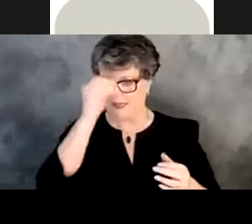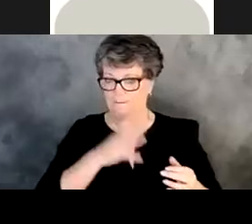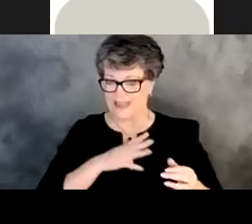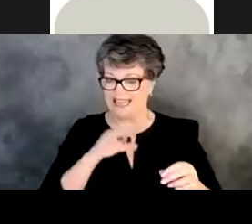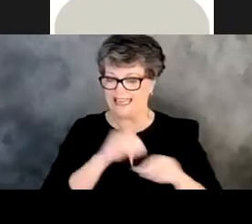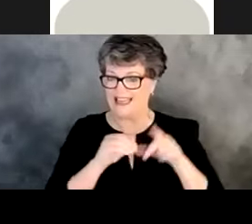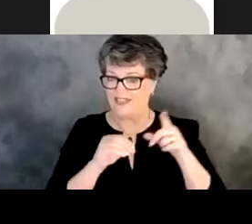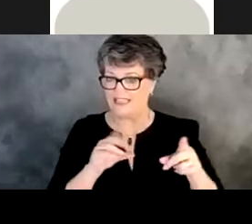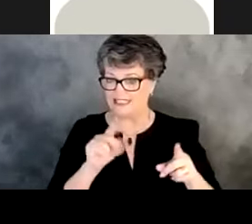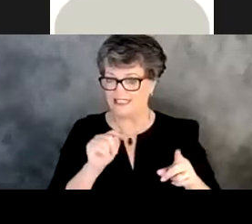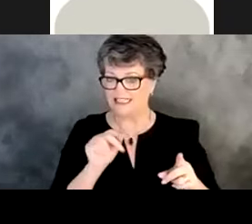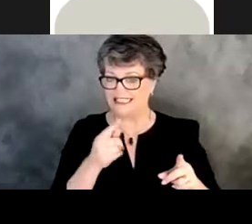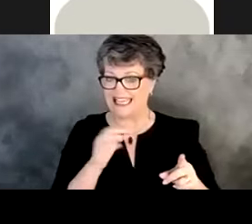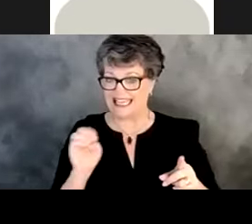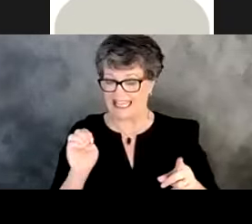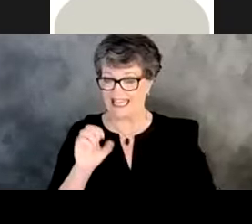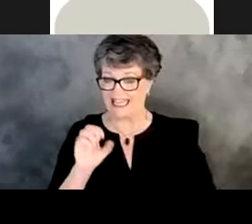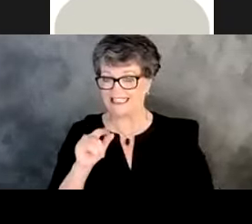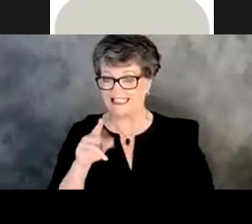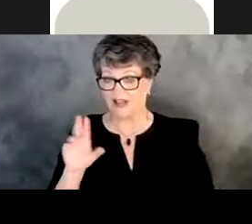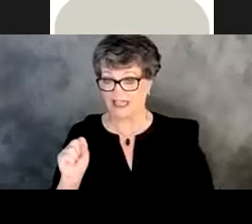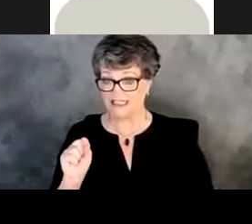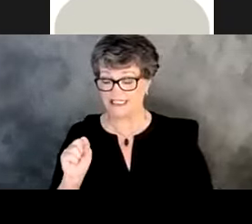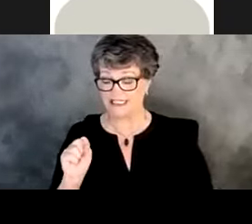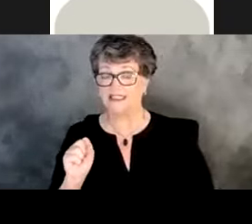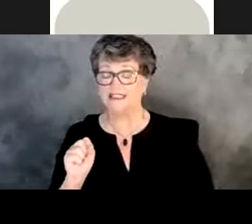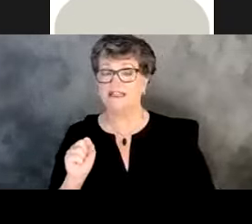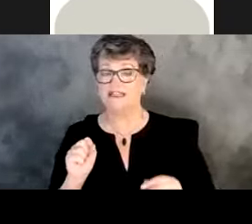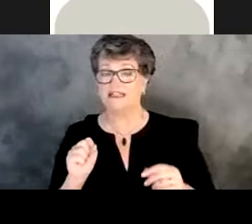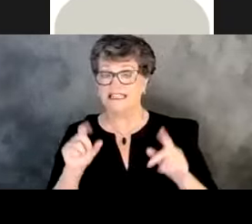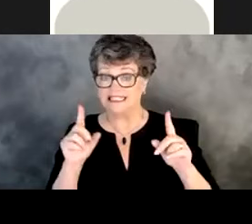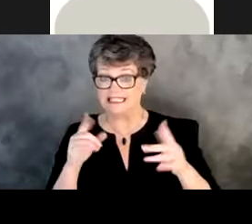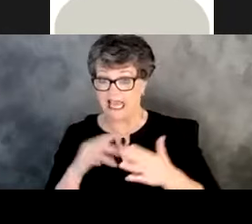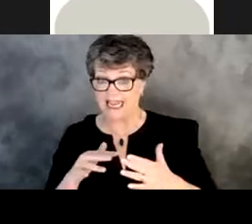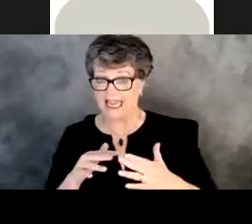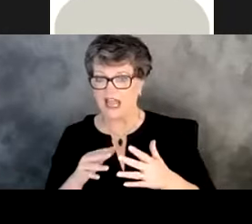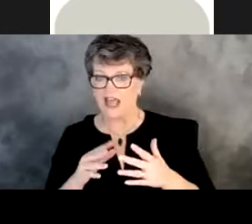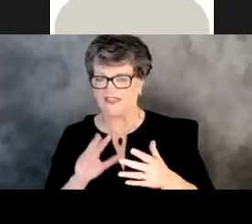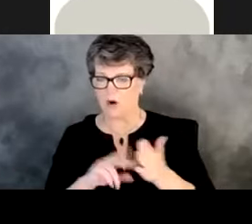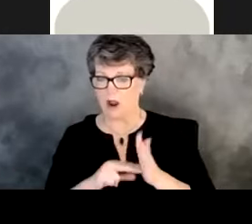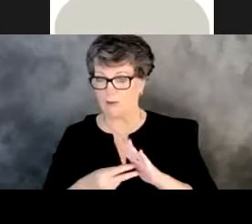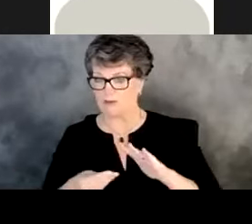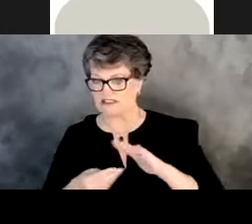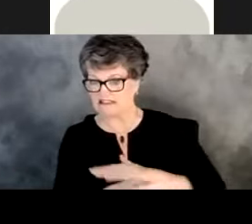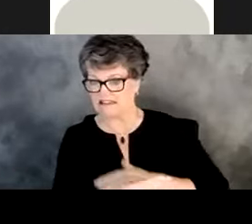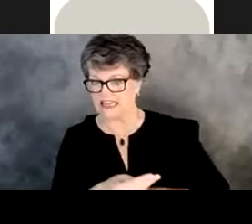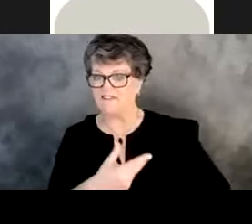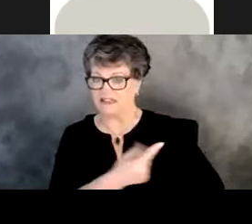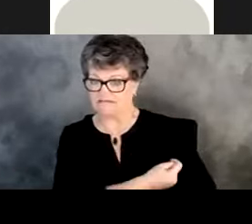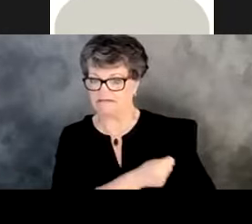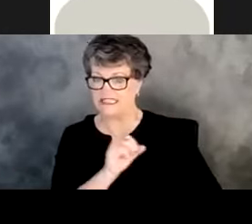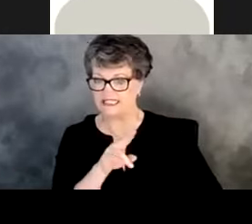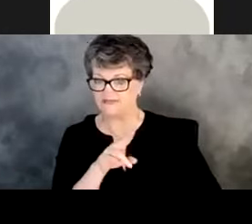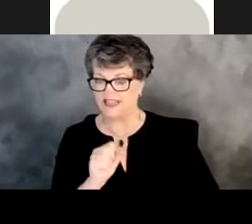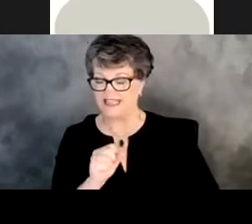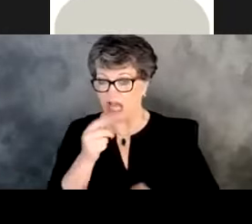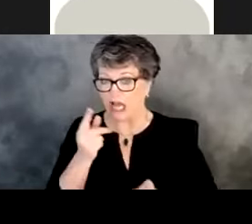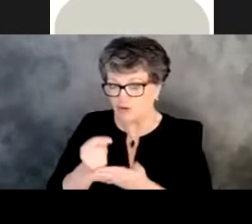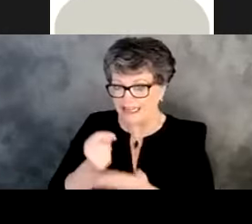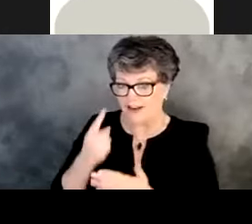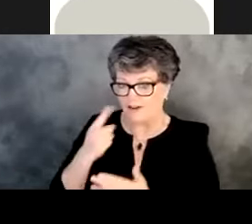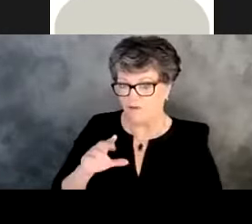syphilis study were given syphilis rather than simply prevented from being treated for syphilis. And so that actually has